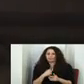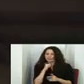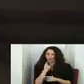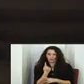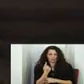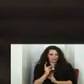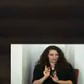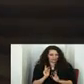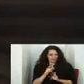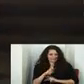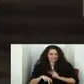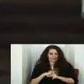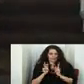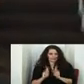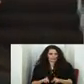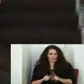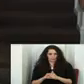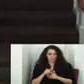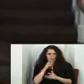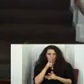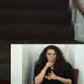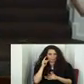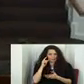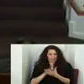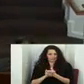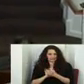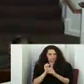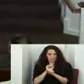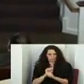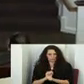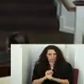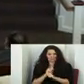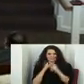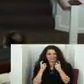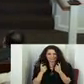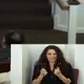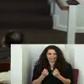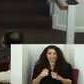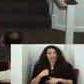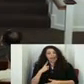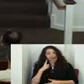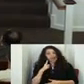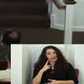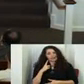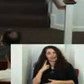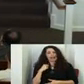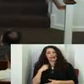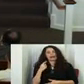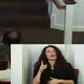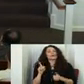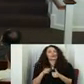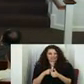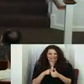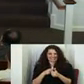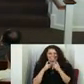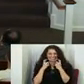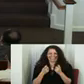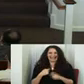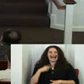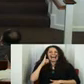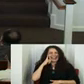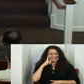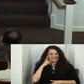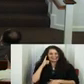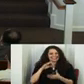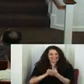people that believes in original sin. I'm someone who believes in original blessing. I believe that